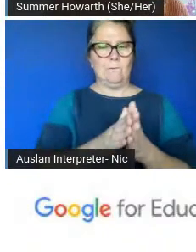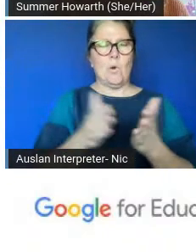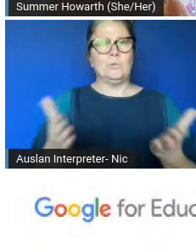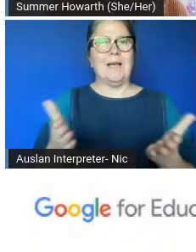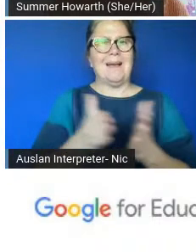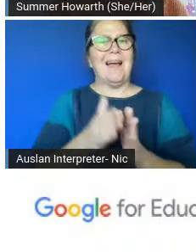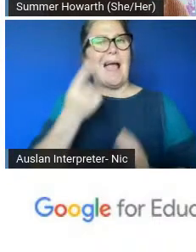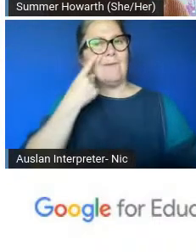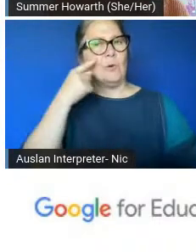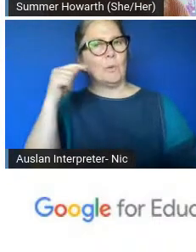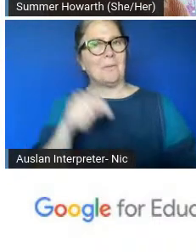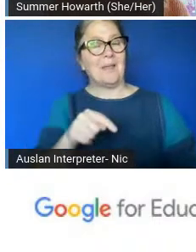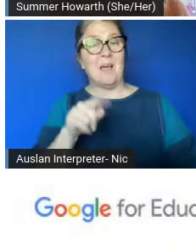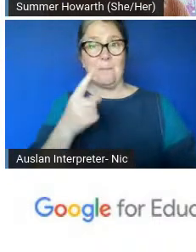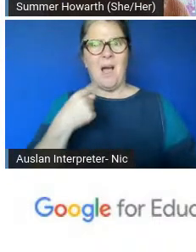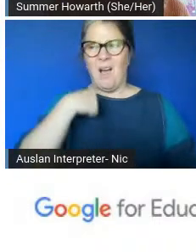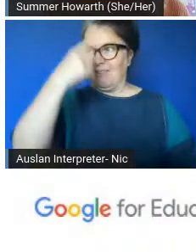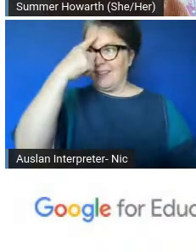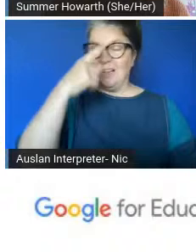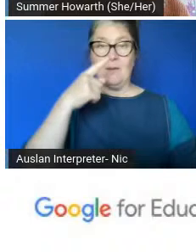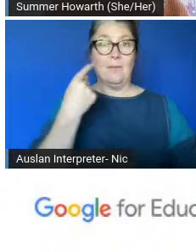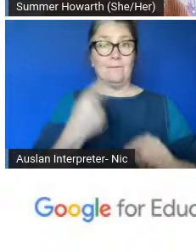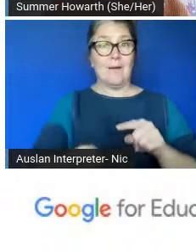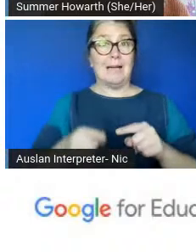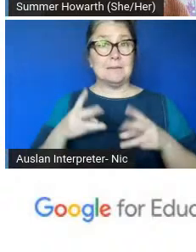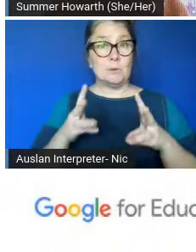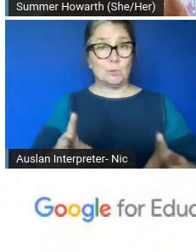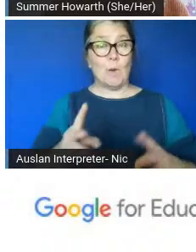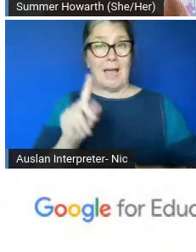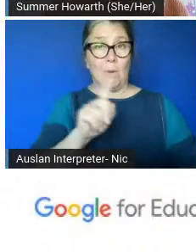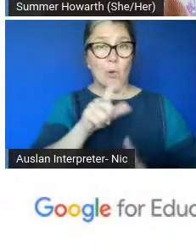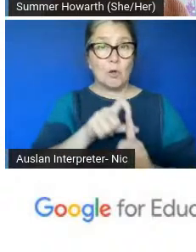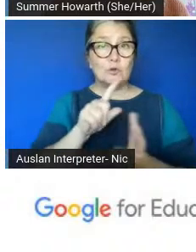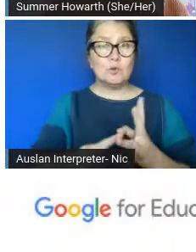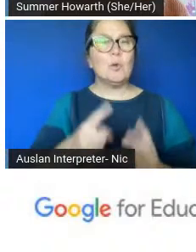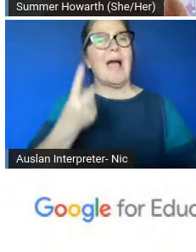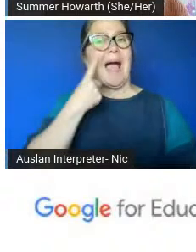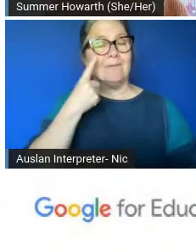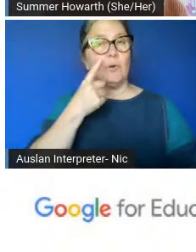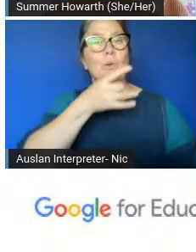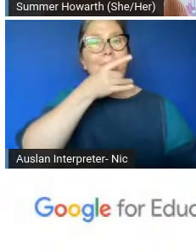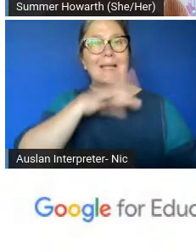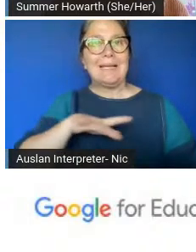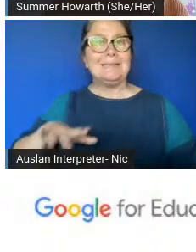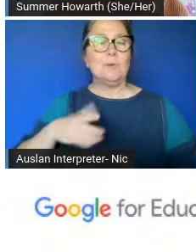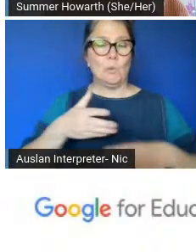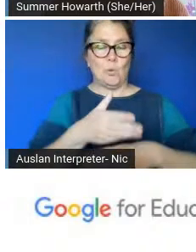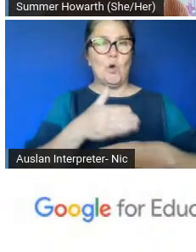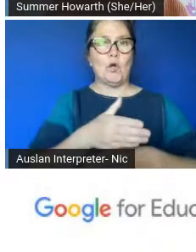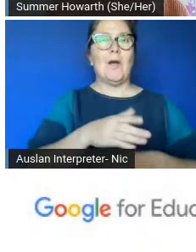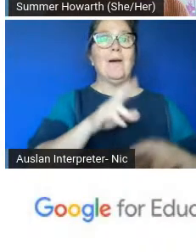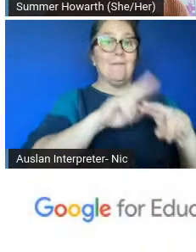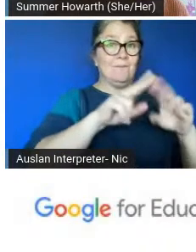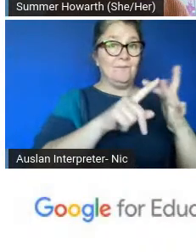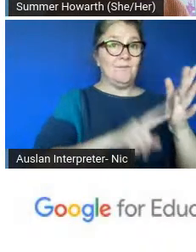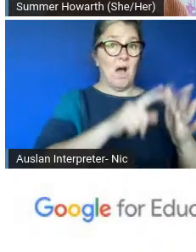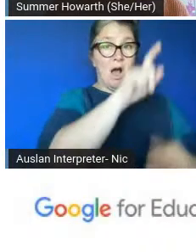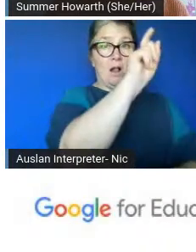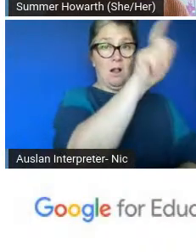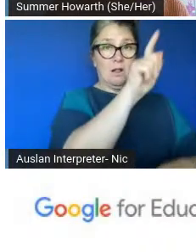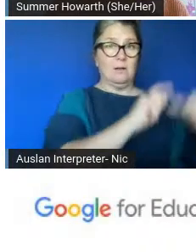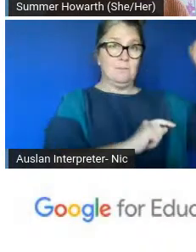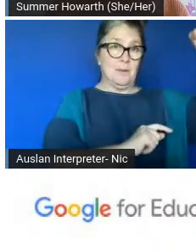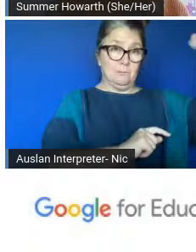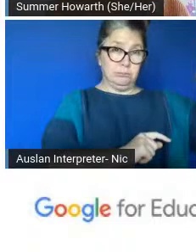But yeah, I think probably, Tracy, the shortcut would be to go and look at the kids' work, and then File Version History would be the quickest way to